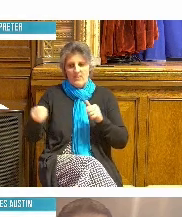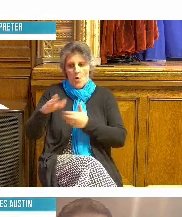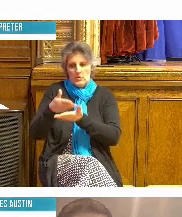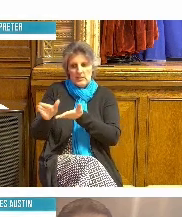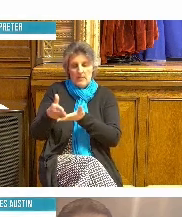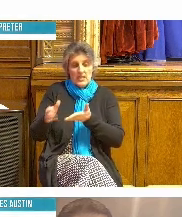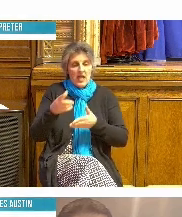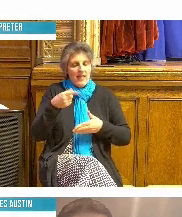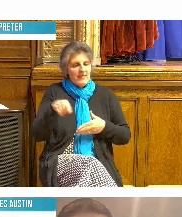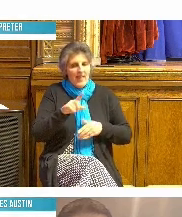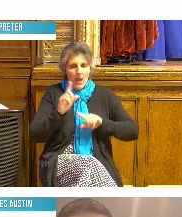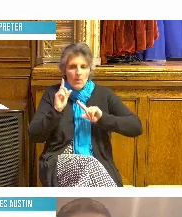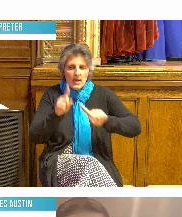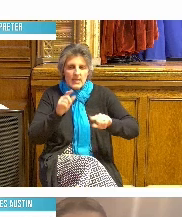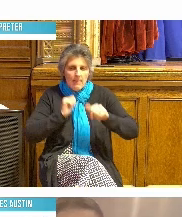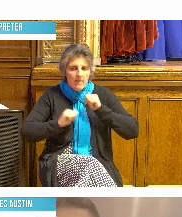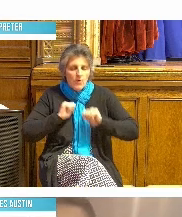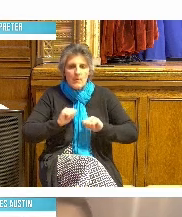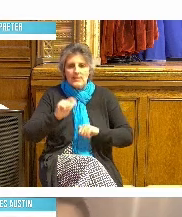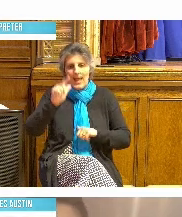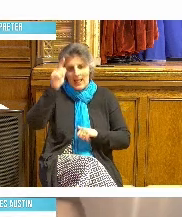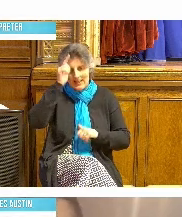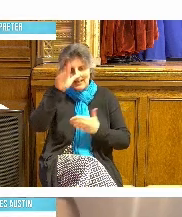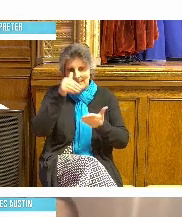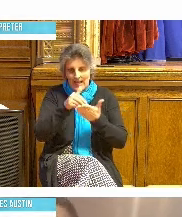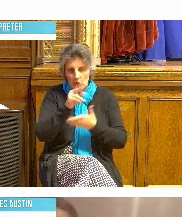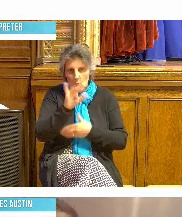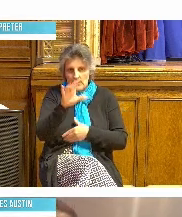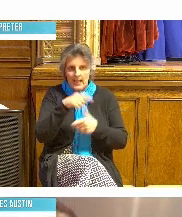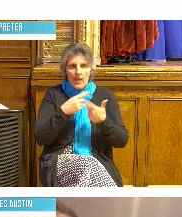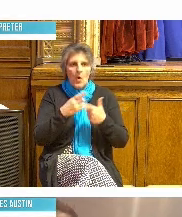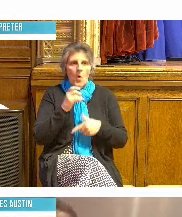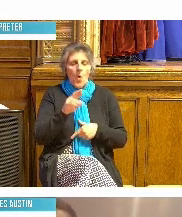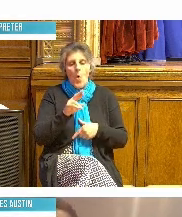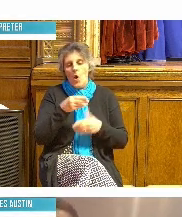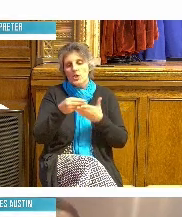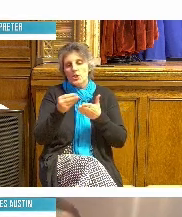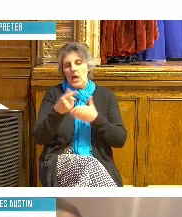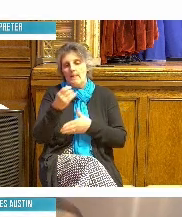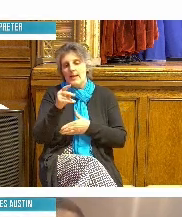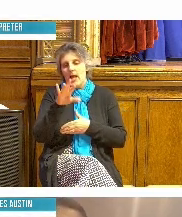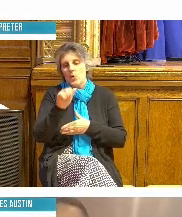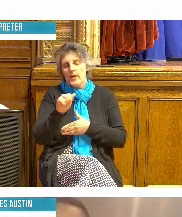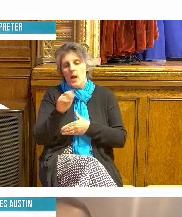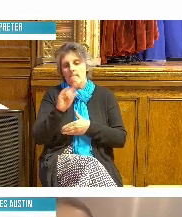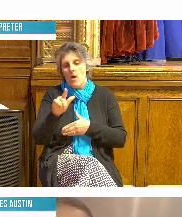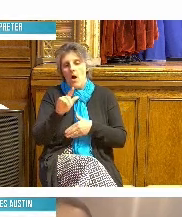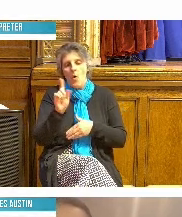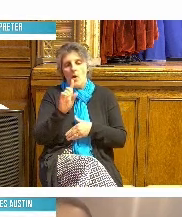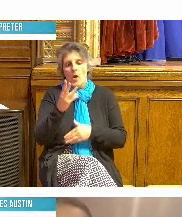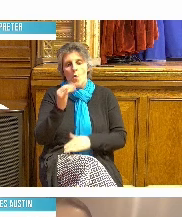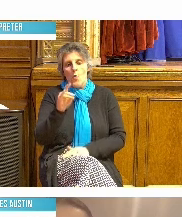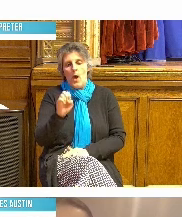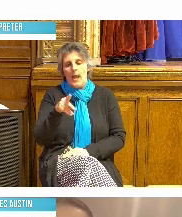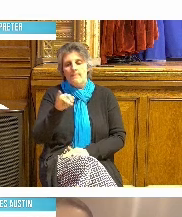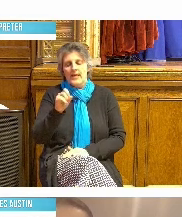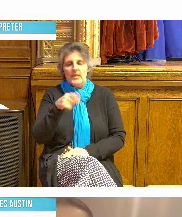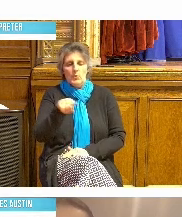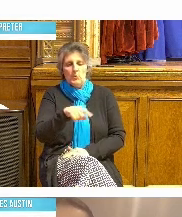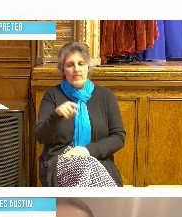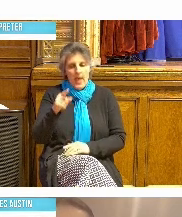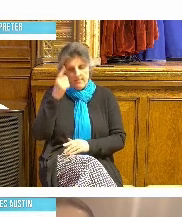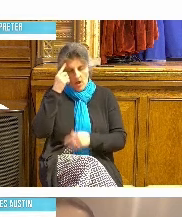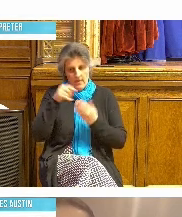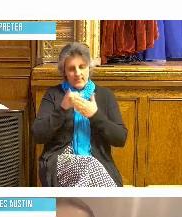attend performances at Lincoln Center in New York City or shop at the Galleria Mall in White Plains. It was with them in mind that